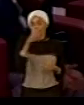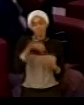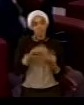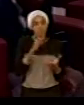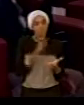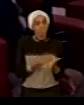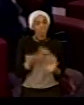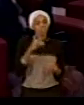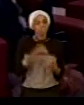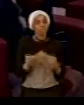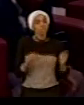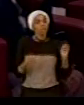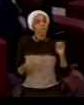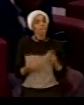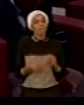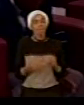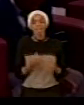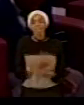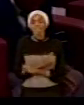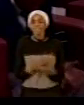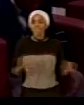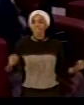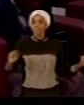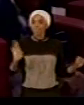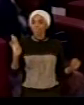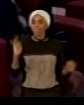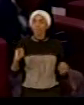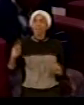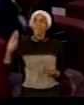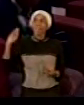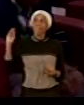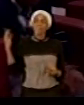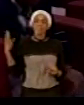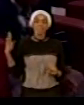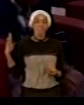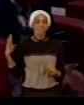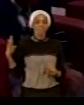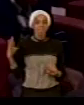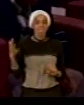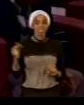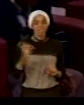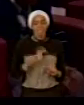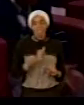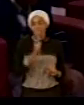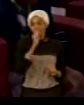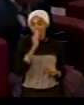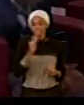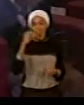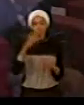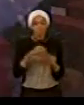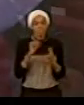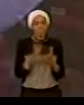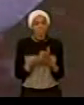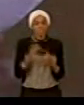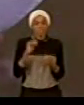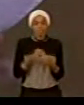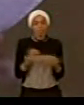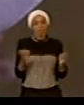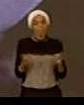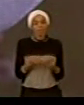number. I am in that number. I'm saved by His grace. I am in